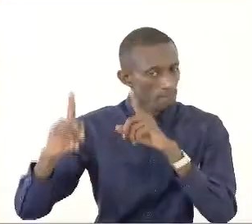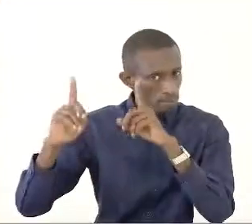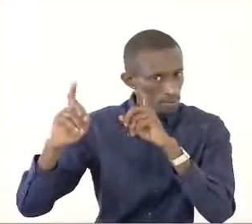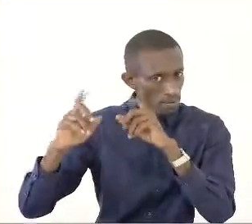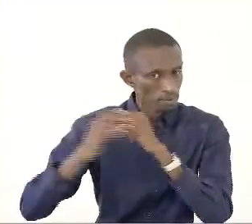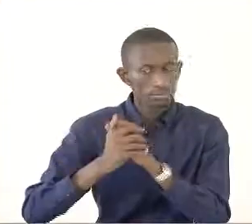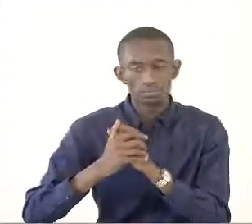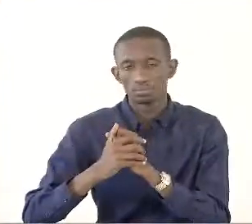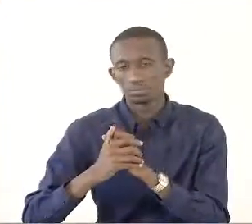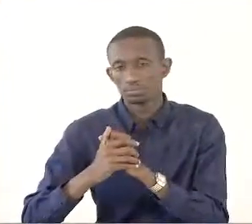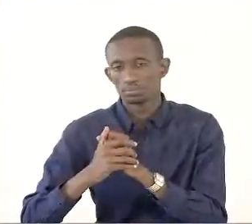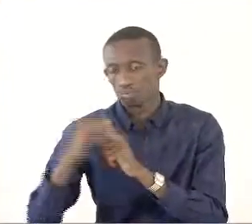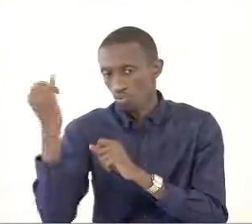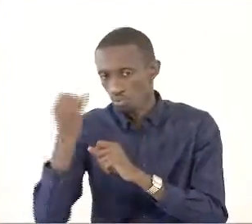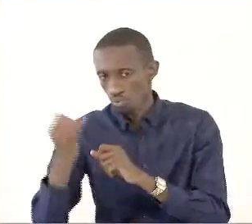photographic